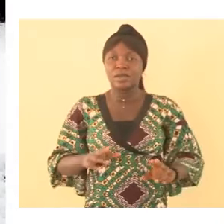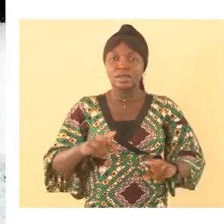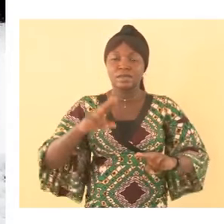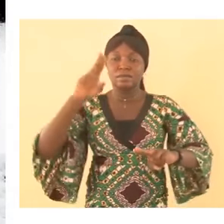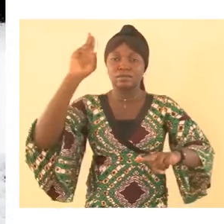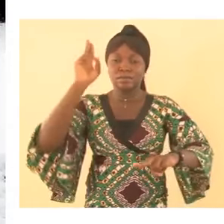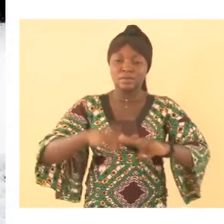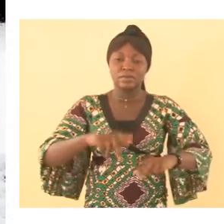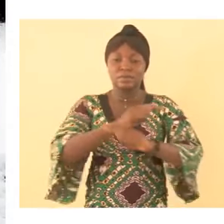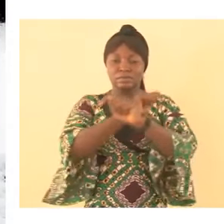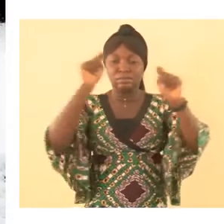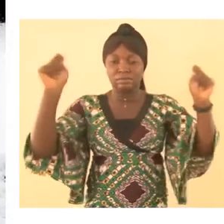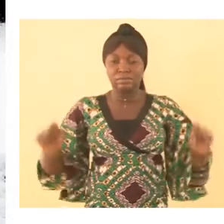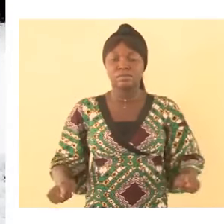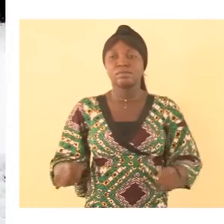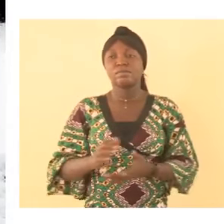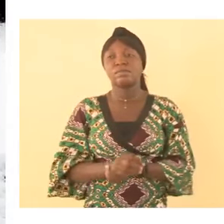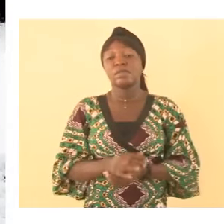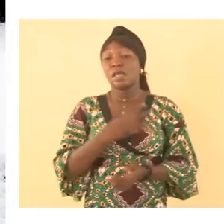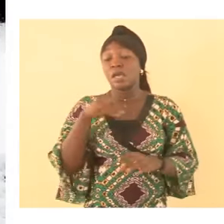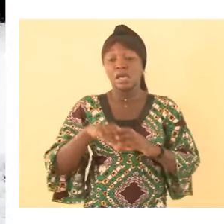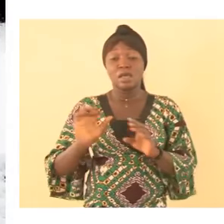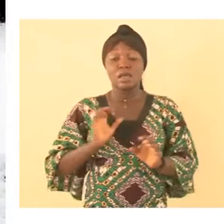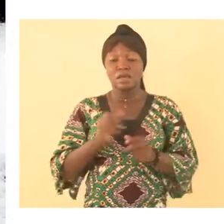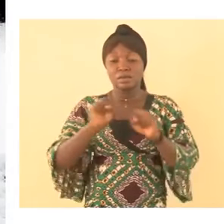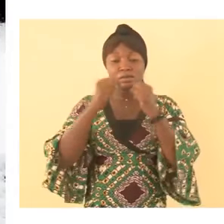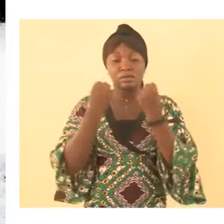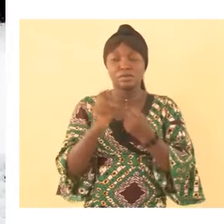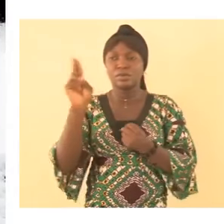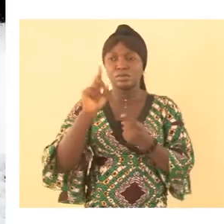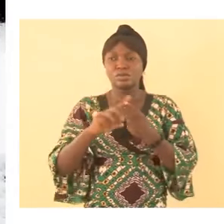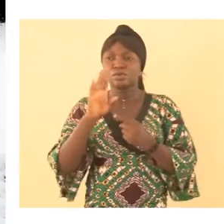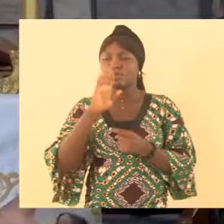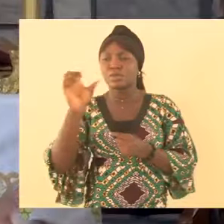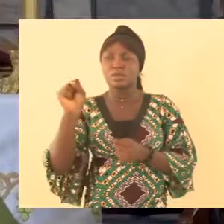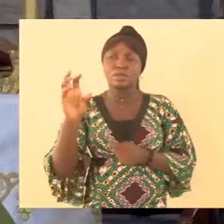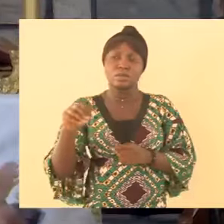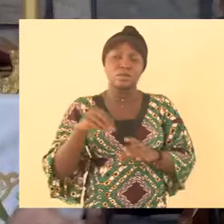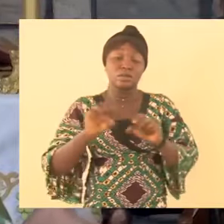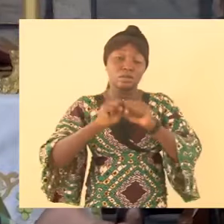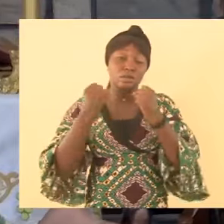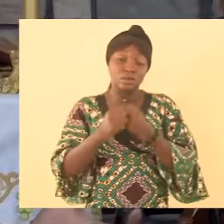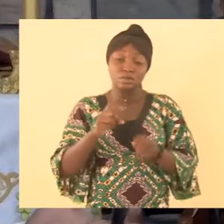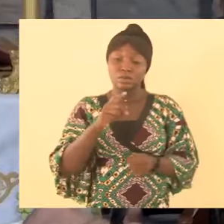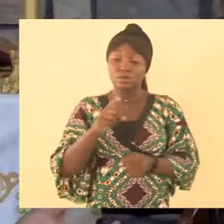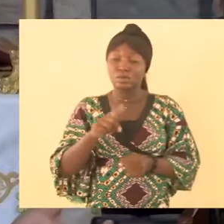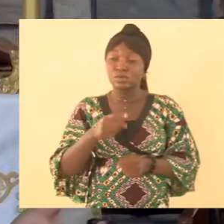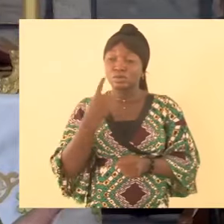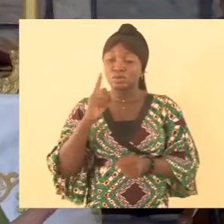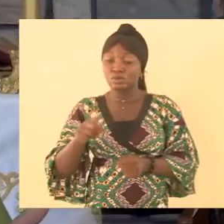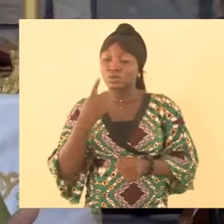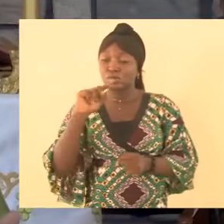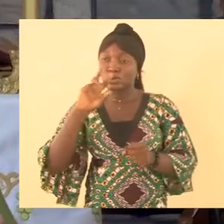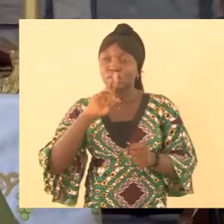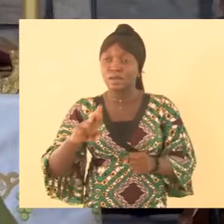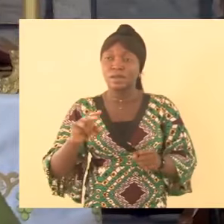dining table, not a taller fence. And in our society, it used to be so. In our society, those who were more fortunate than